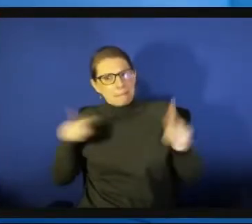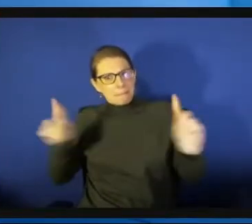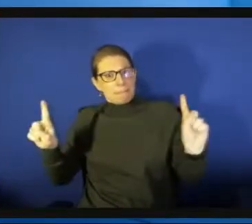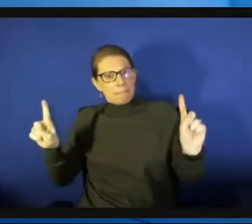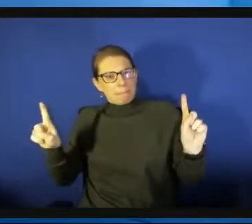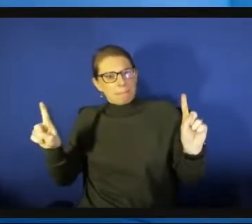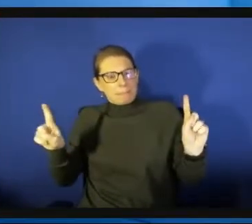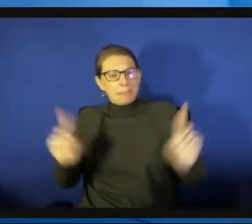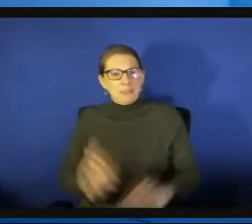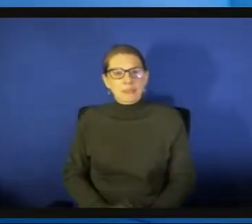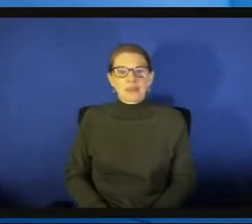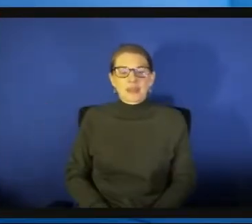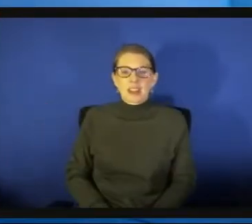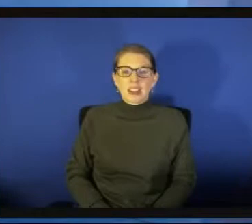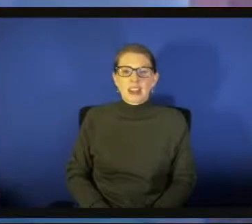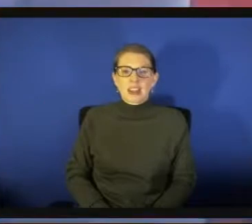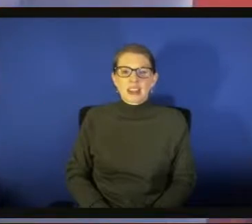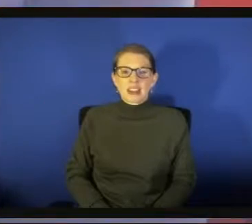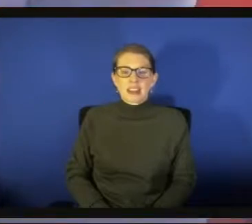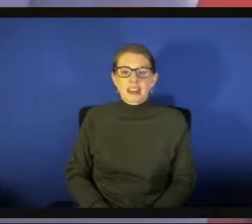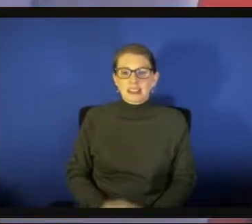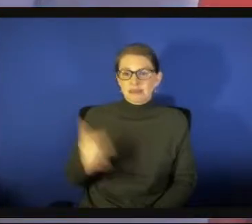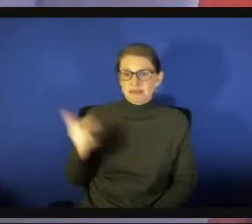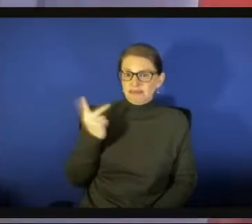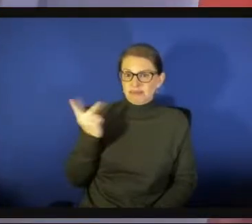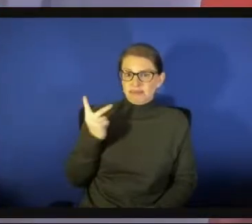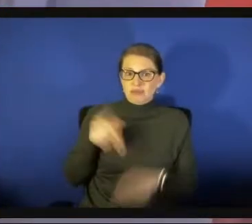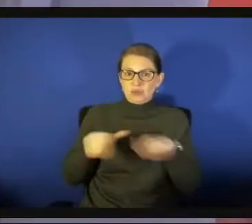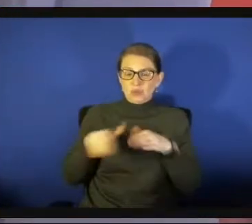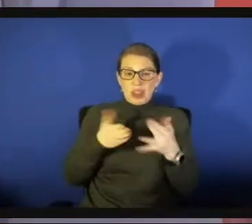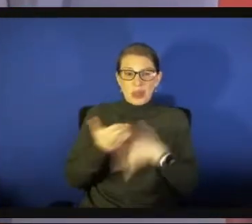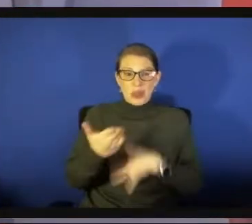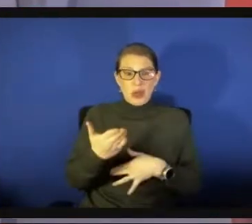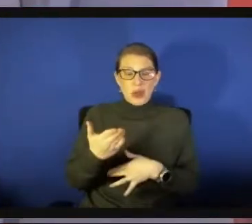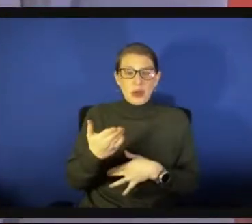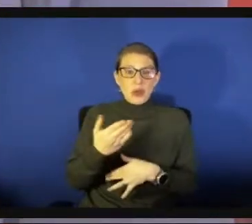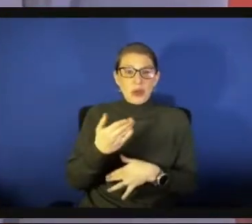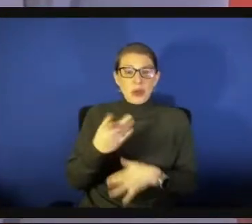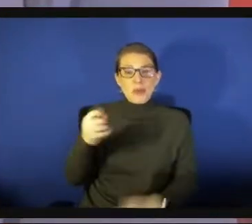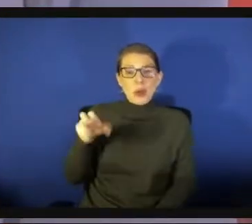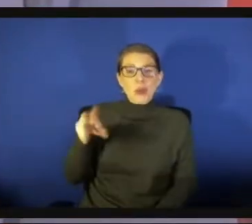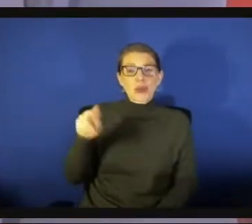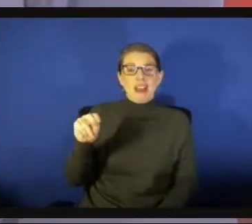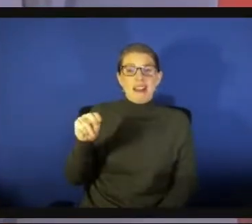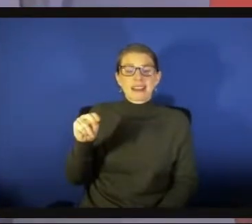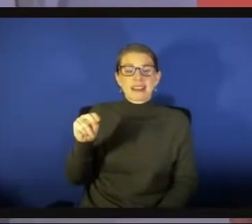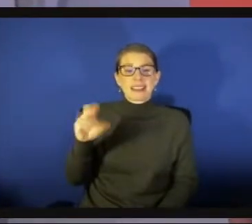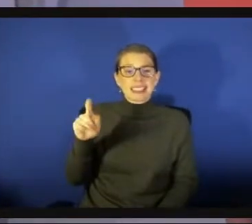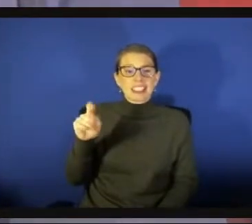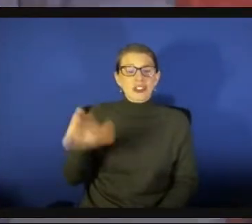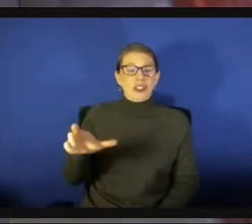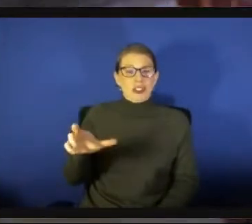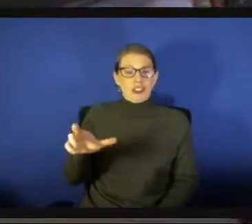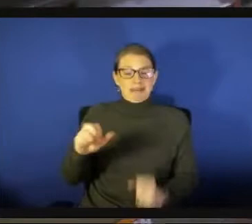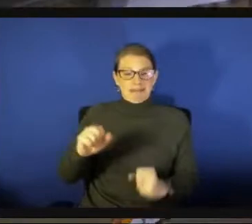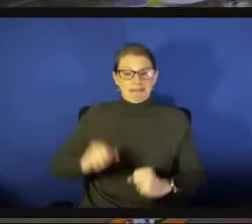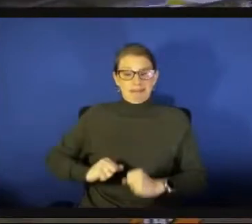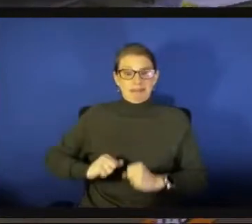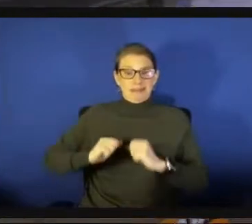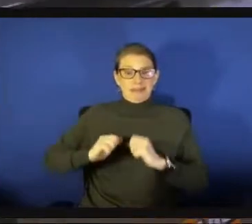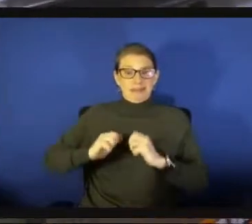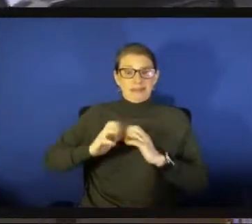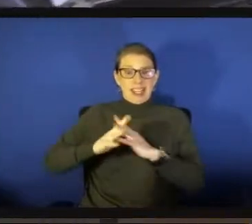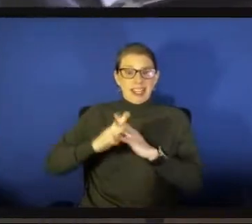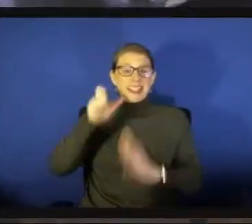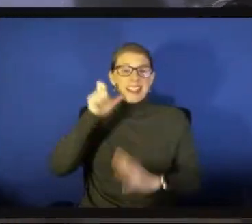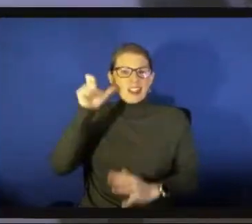some video of you and I walking through the Proton Center as it was starting to come to life. We had I was going through yesterday going, oh,